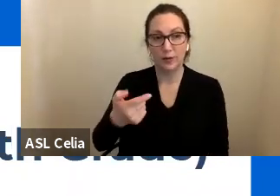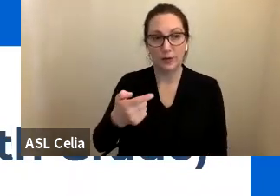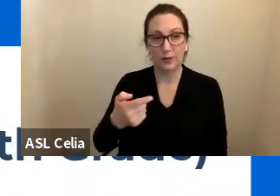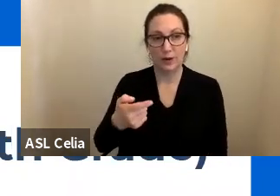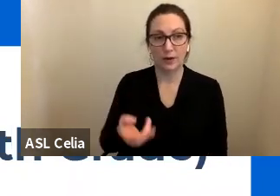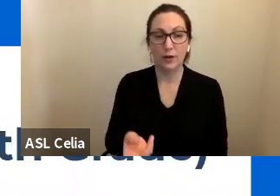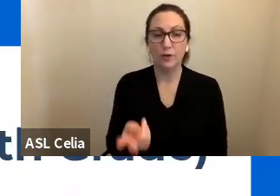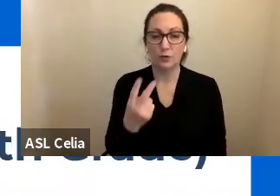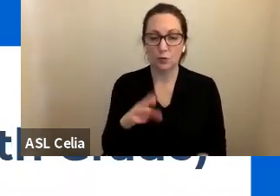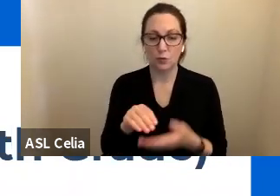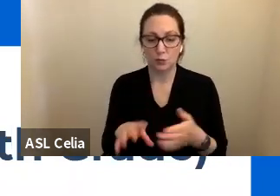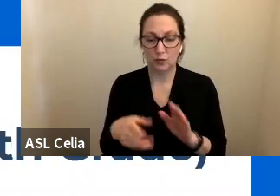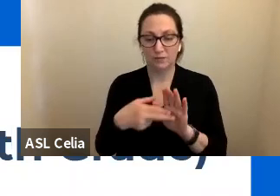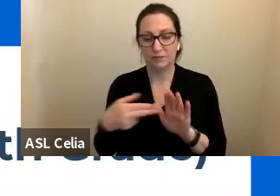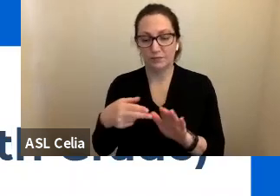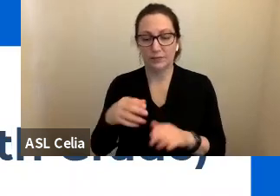are considered English learners.